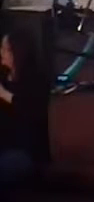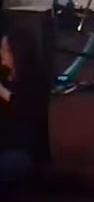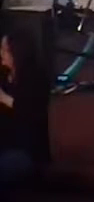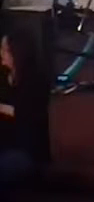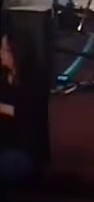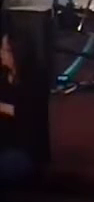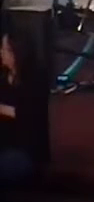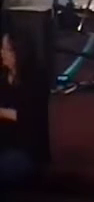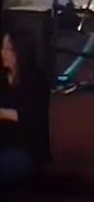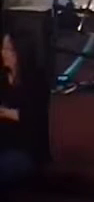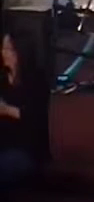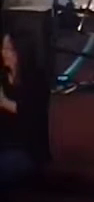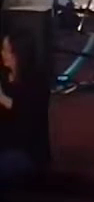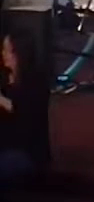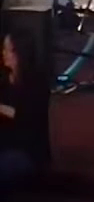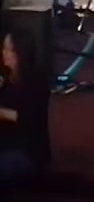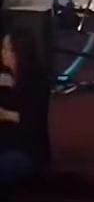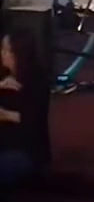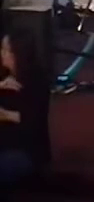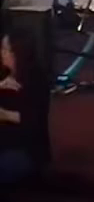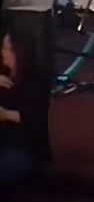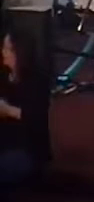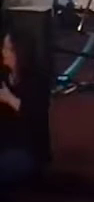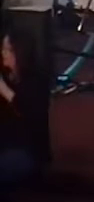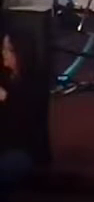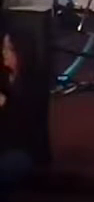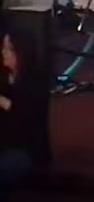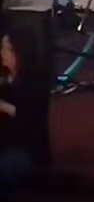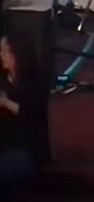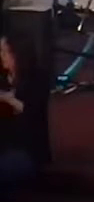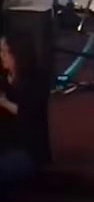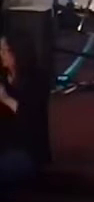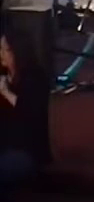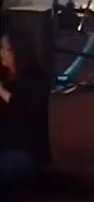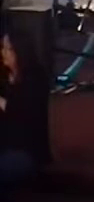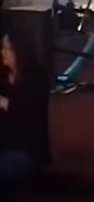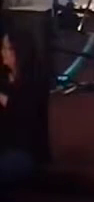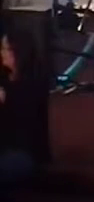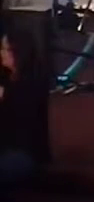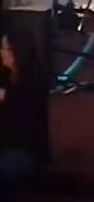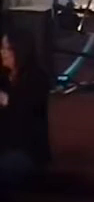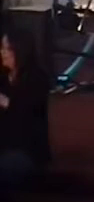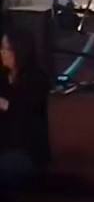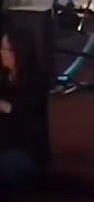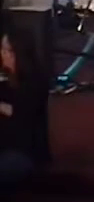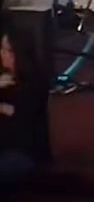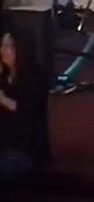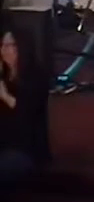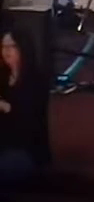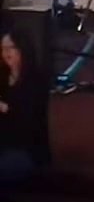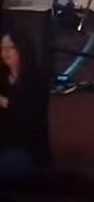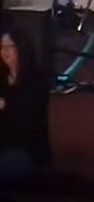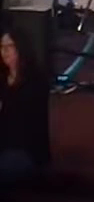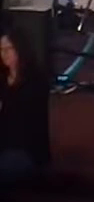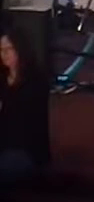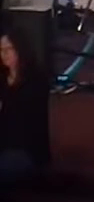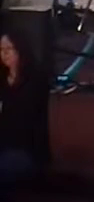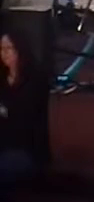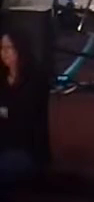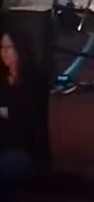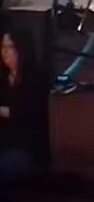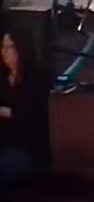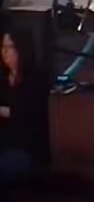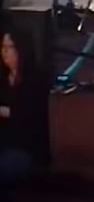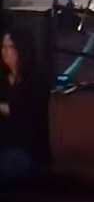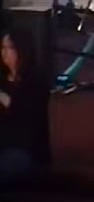of leadership is realizing that you are here to give support, which stems from a heart of thankfulness. If you are going